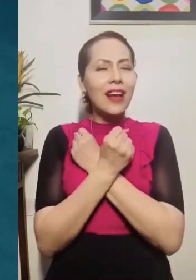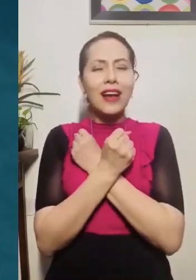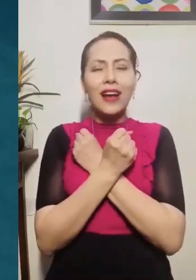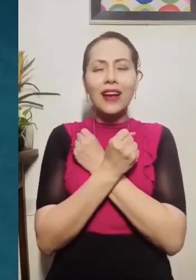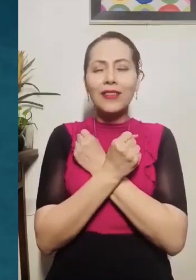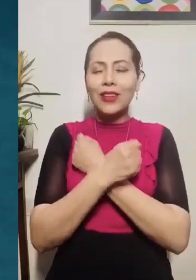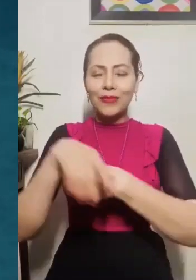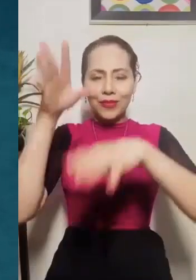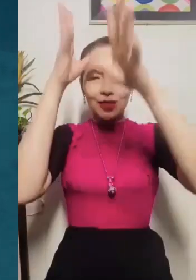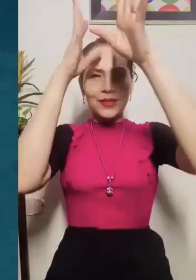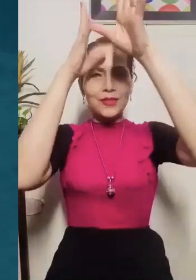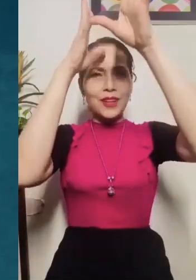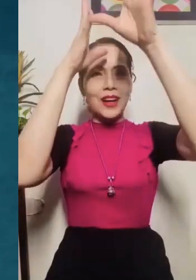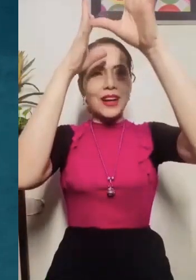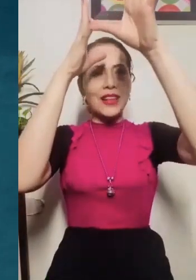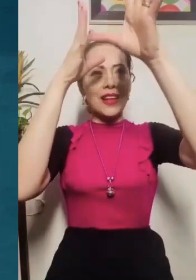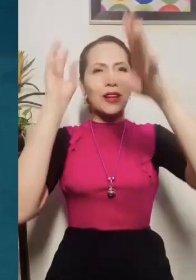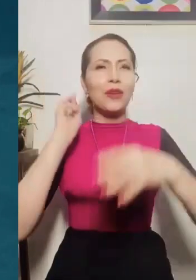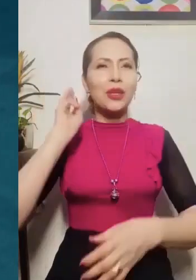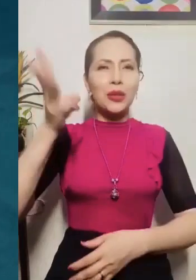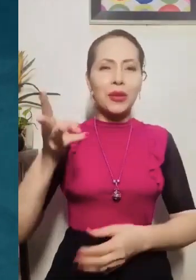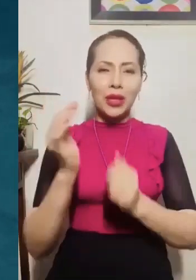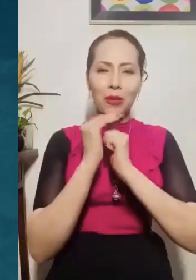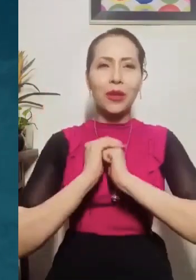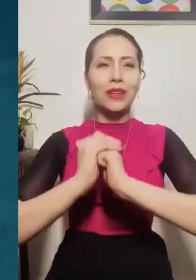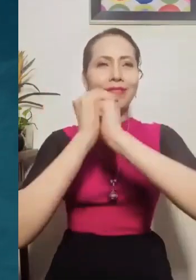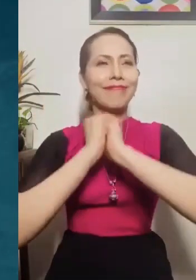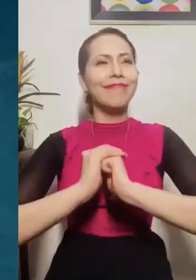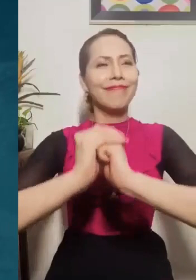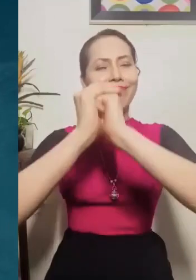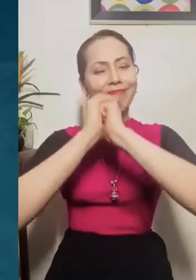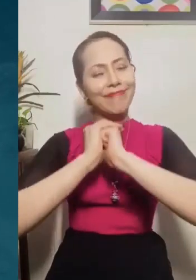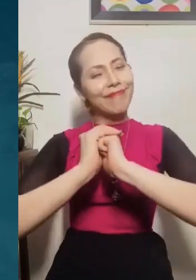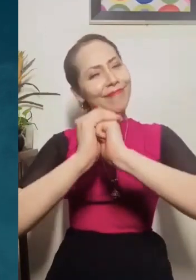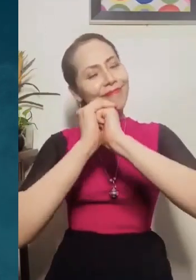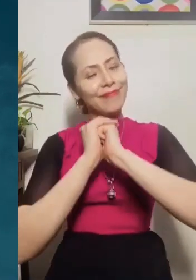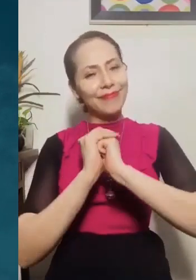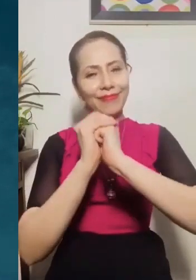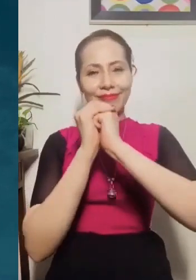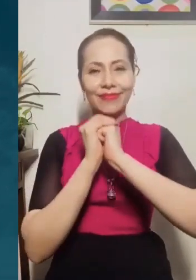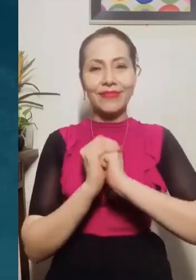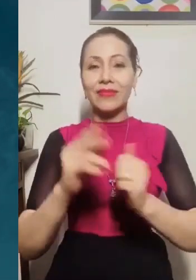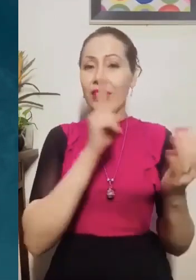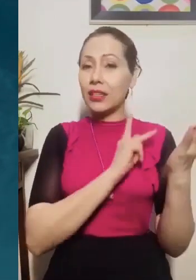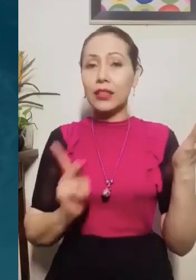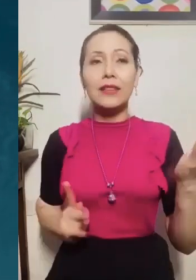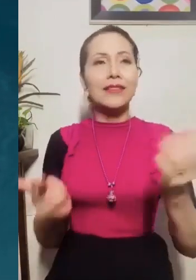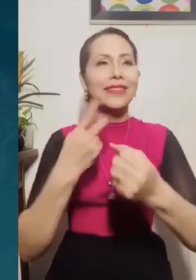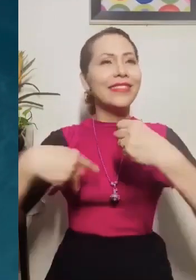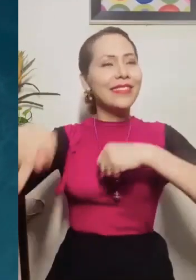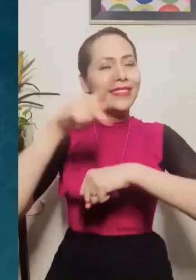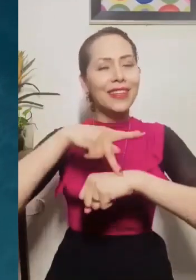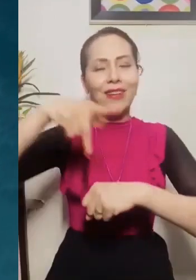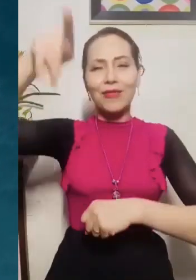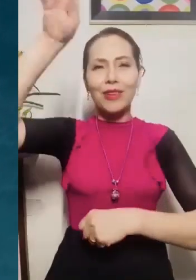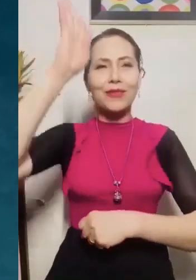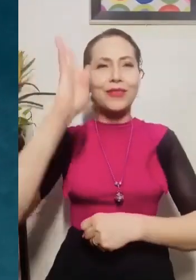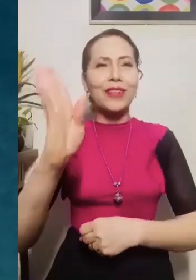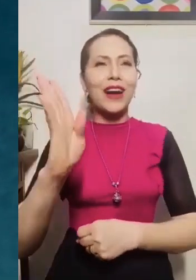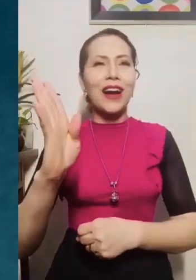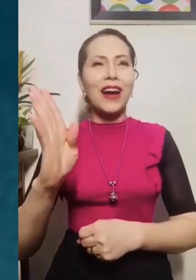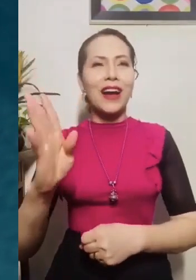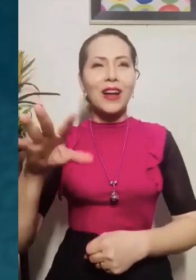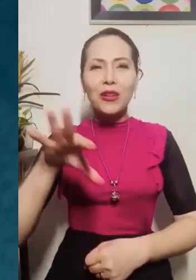In the love of the Father, we will worship. In the kingdom